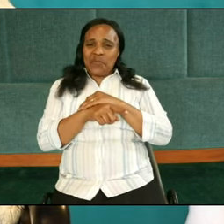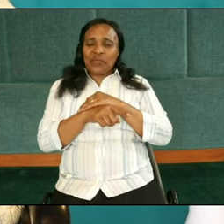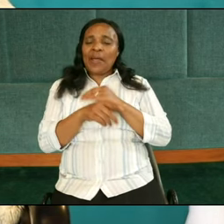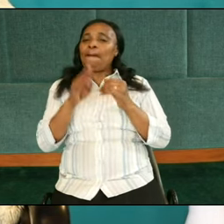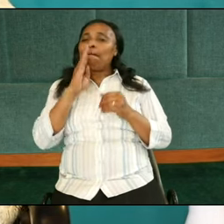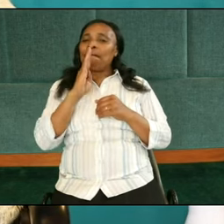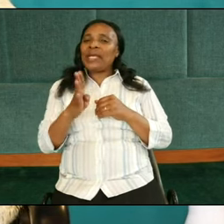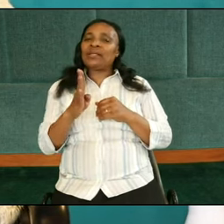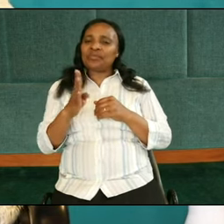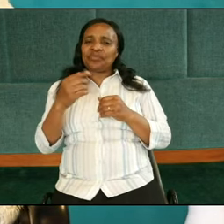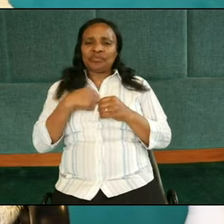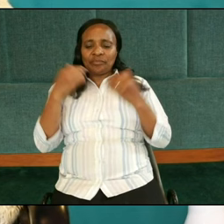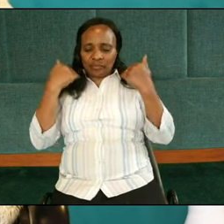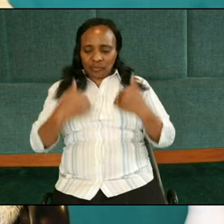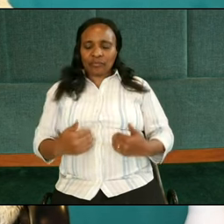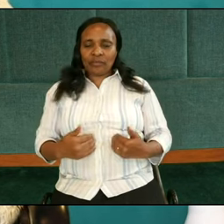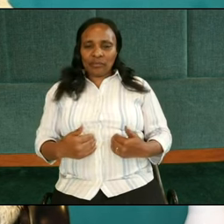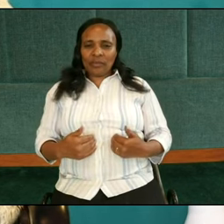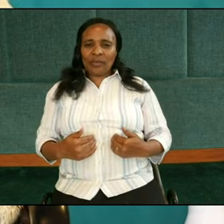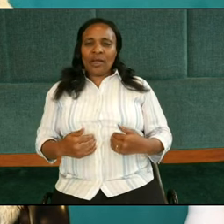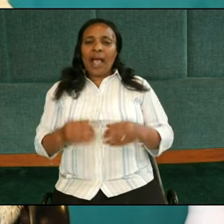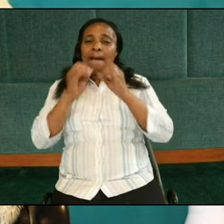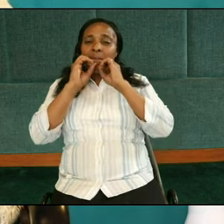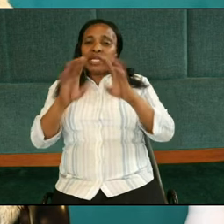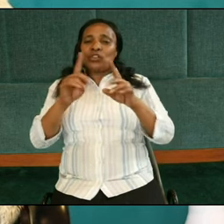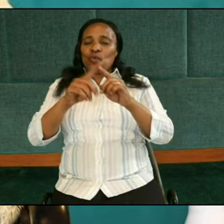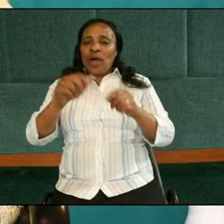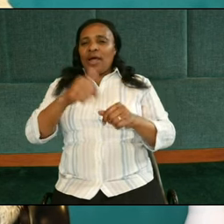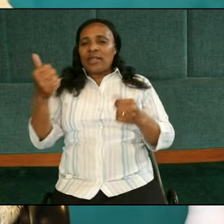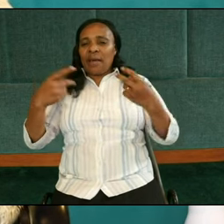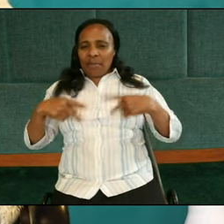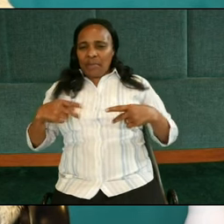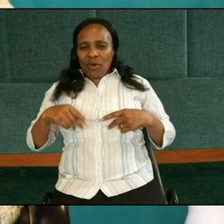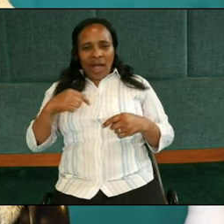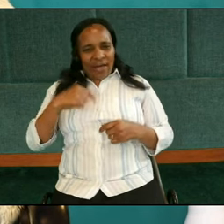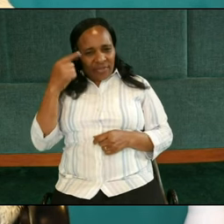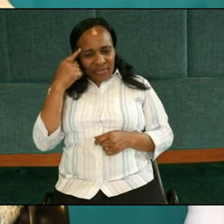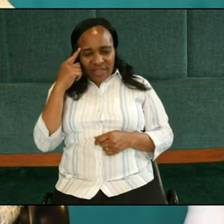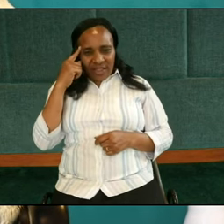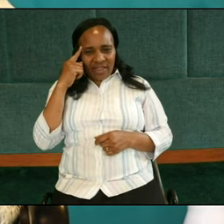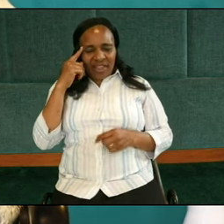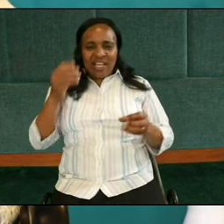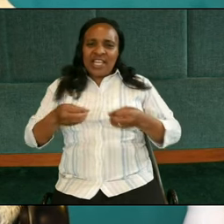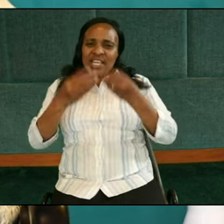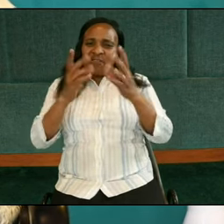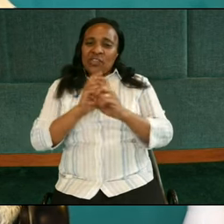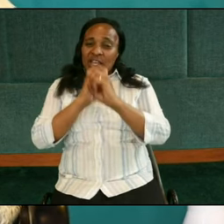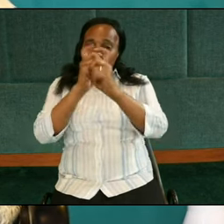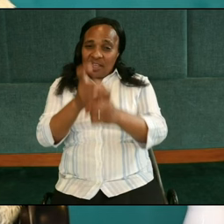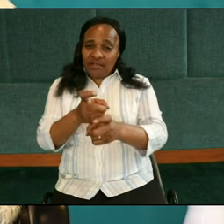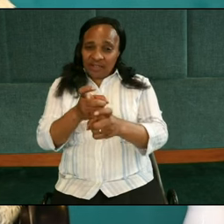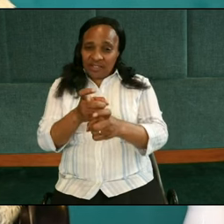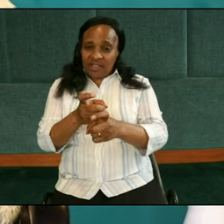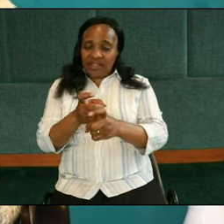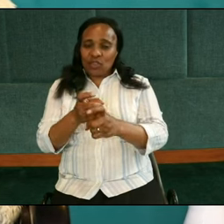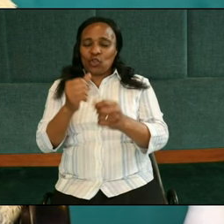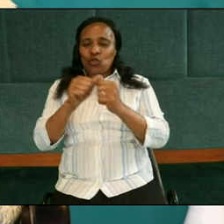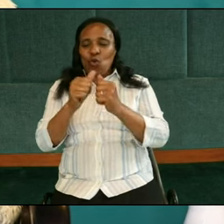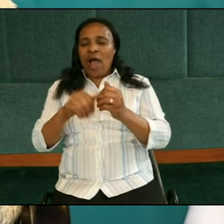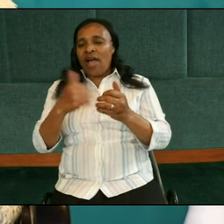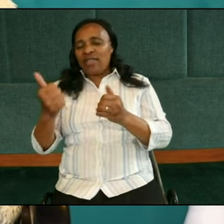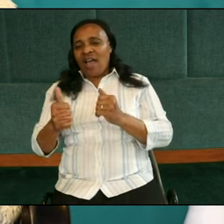being me personally, being a blessing to other people, I think, like giving gifts to the less